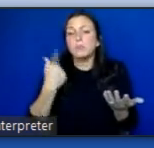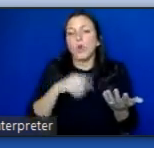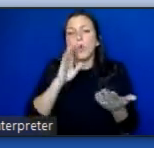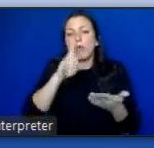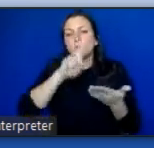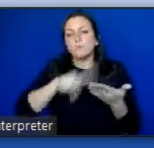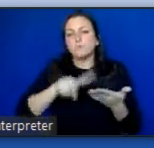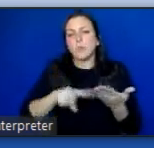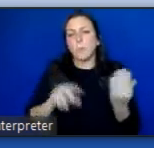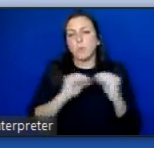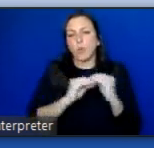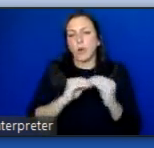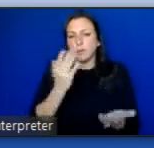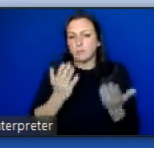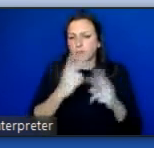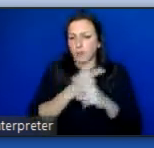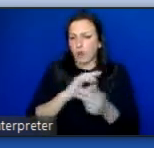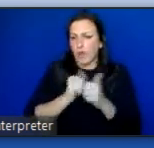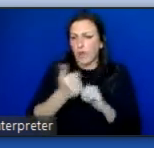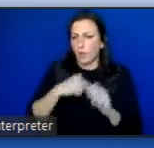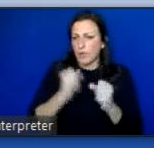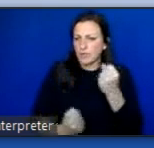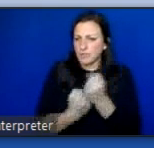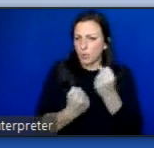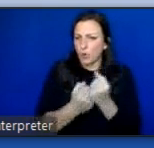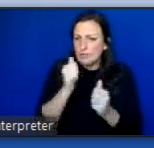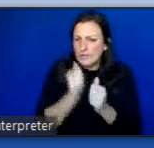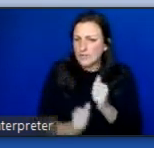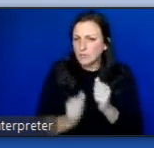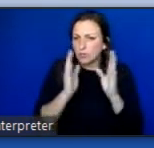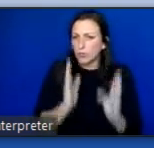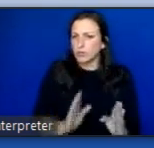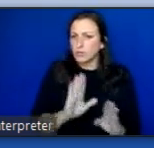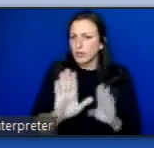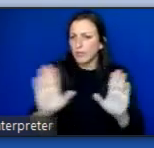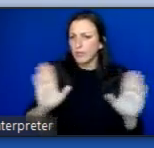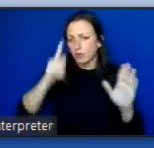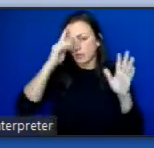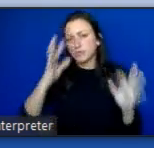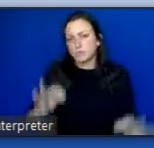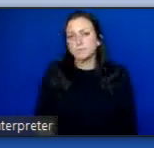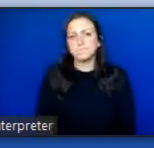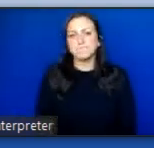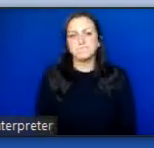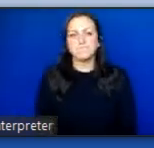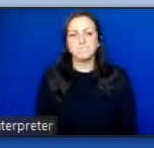supportive of each Colorado's decisions on vaccination.